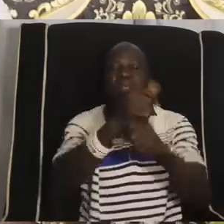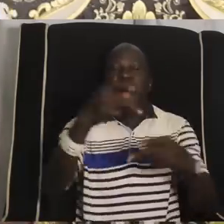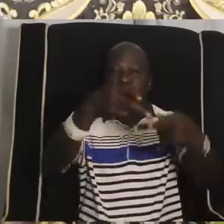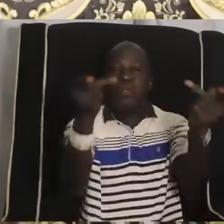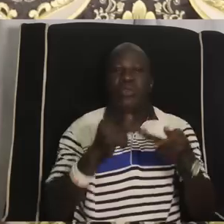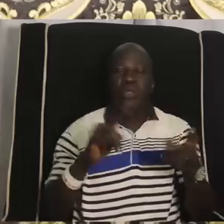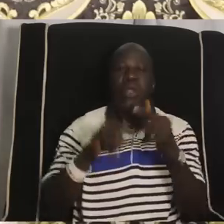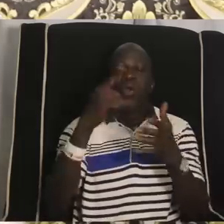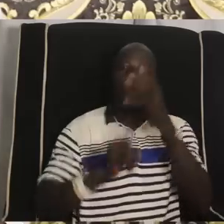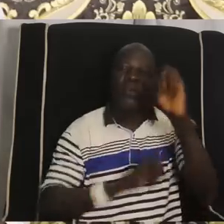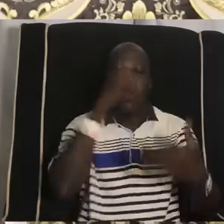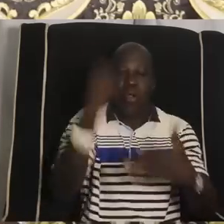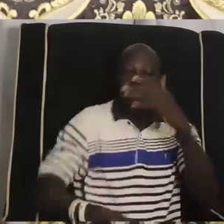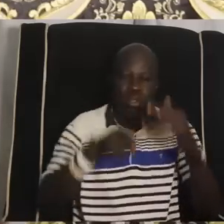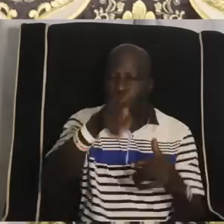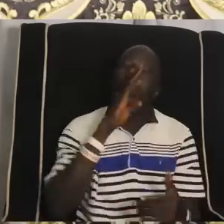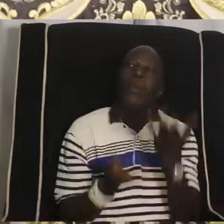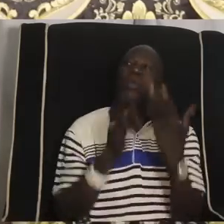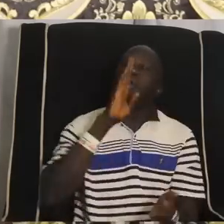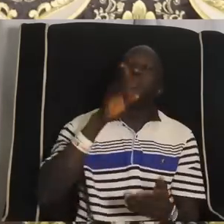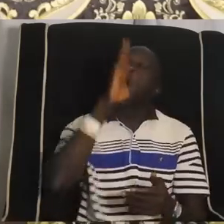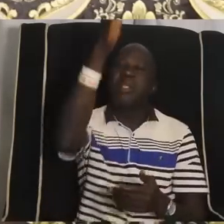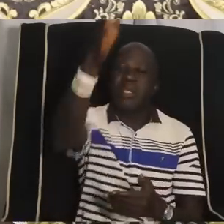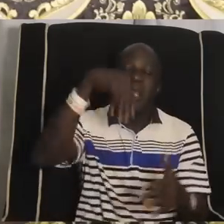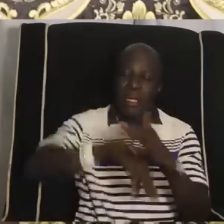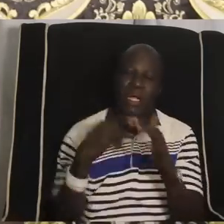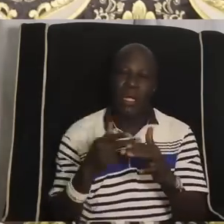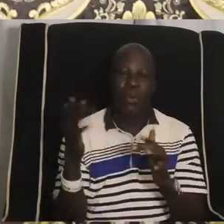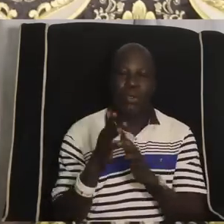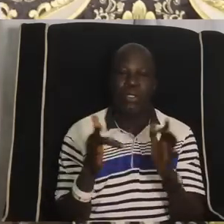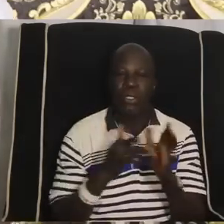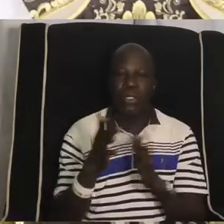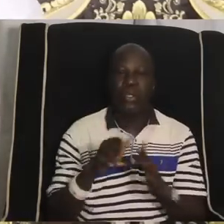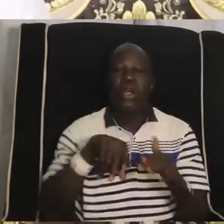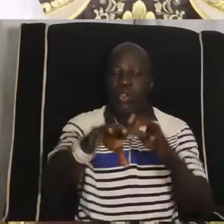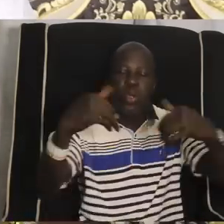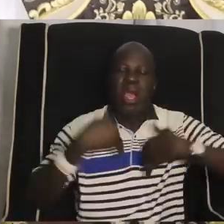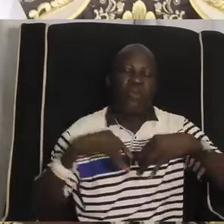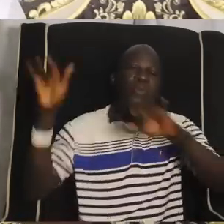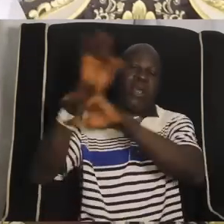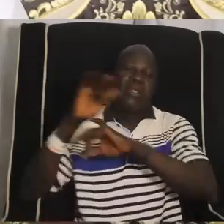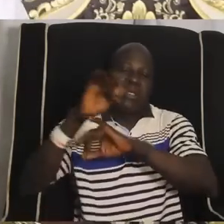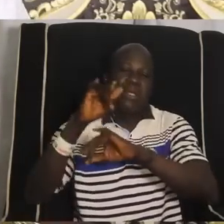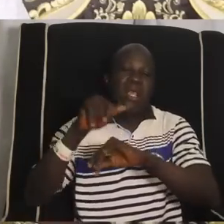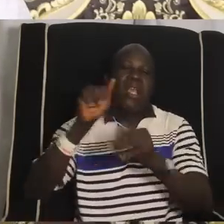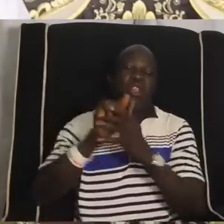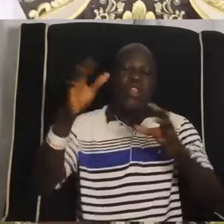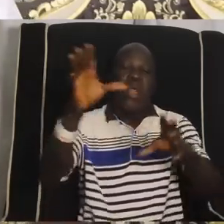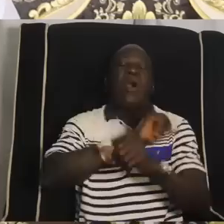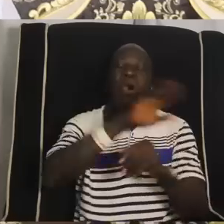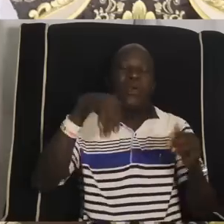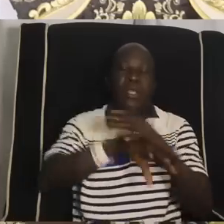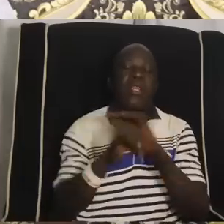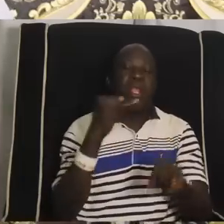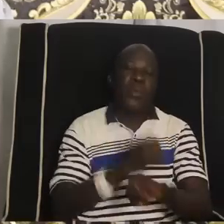very important. It's very important. Make sure you are there. In the name of Jesus. O Maria Anuba. Pade wa ni olodo ni